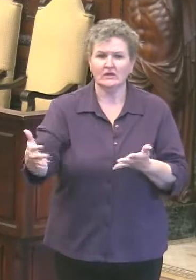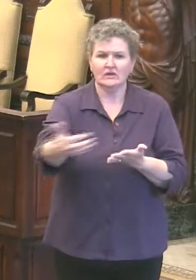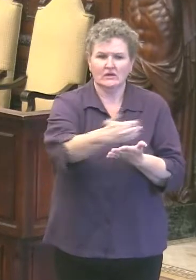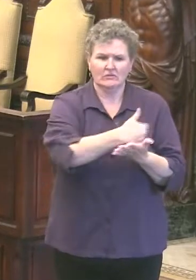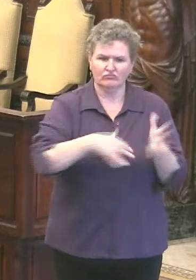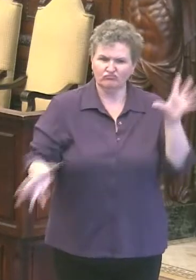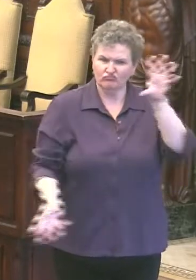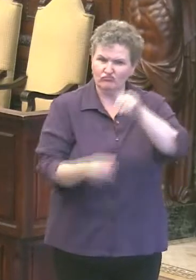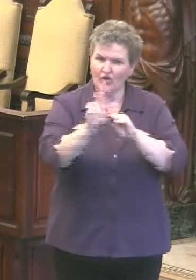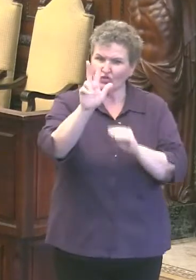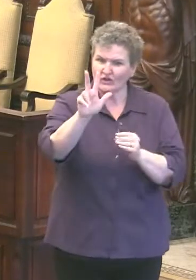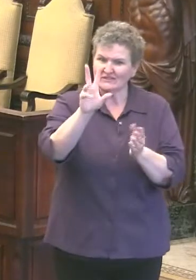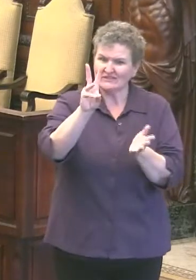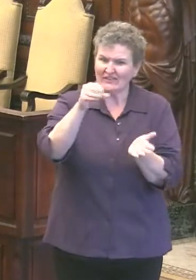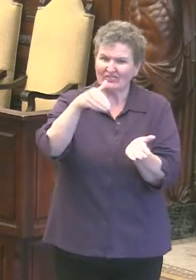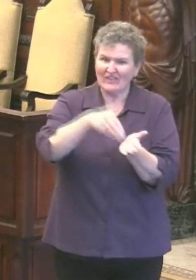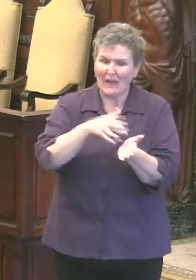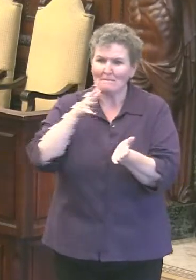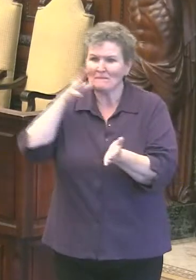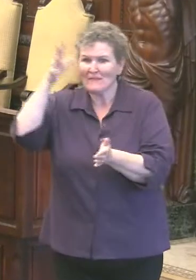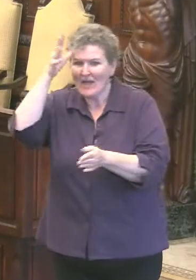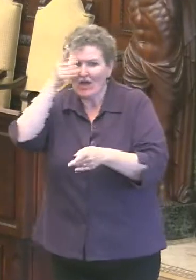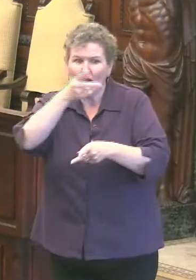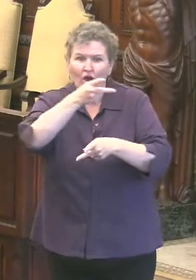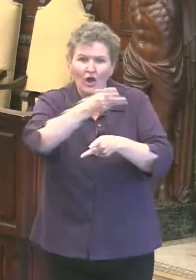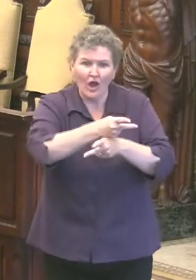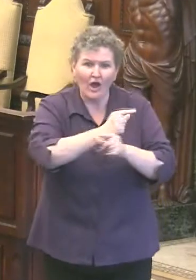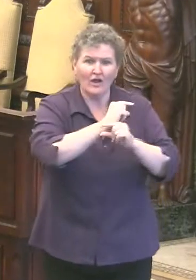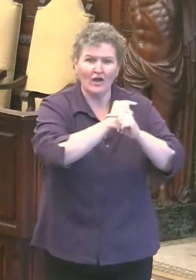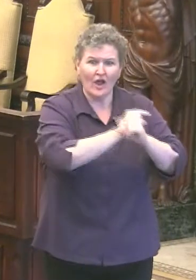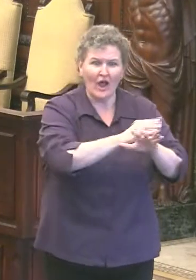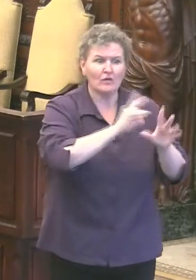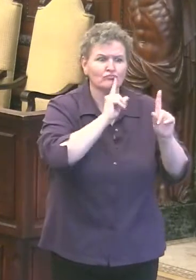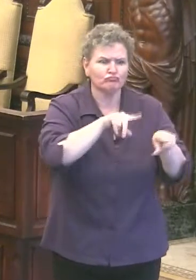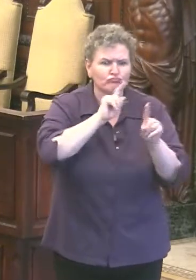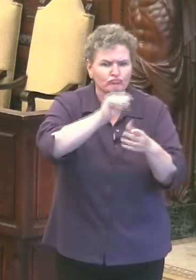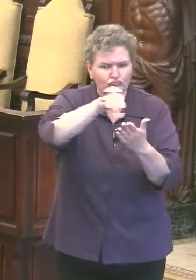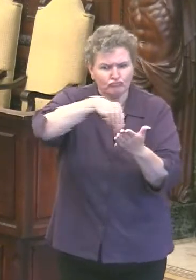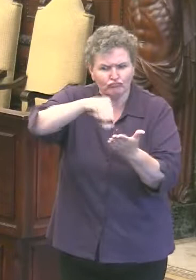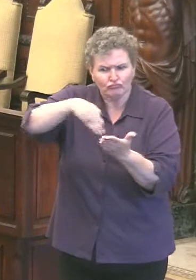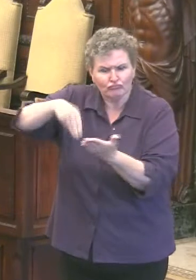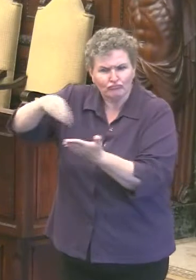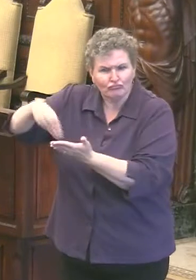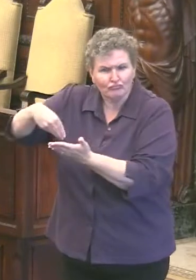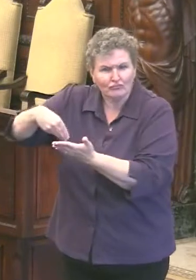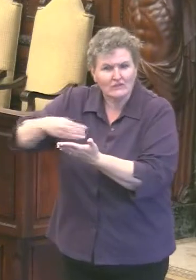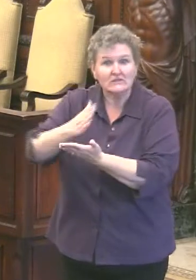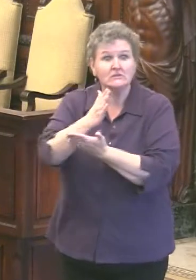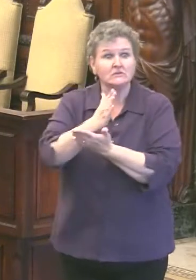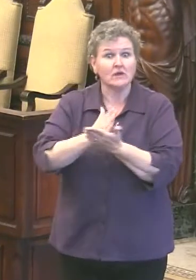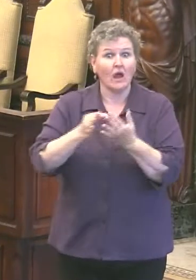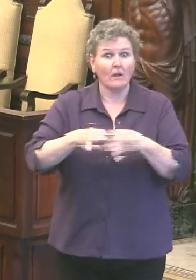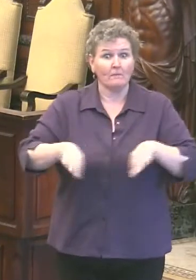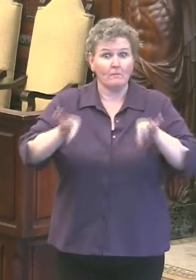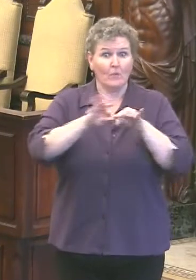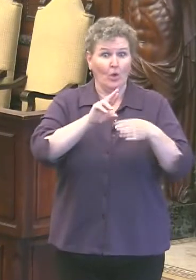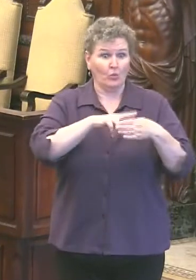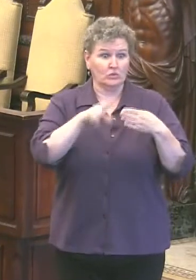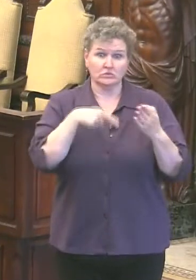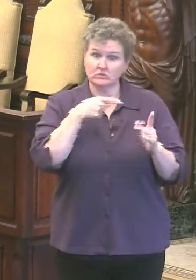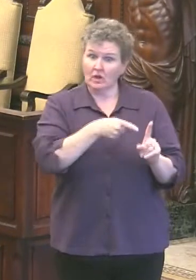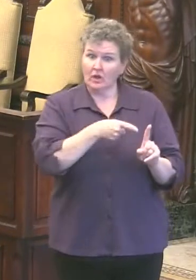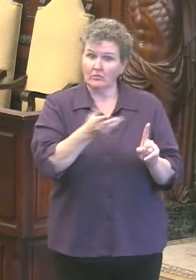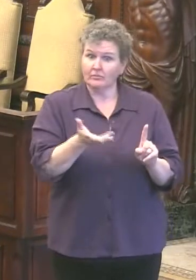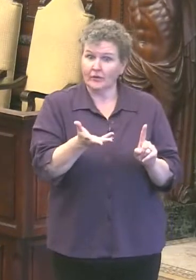parents and guardians, community members, staff, and students completed. Some of the key findings from the survey, which was open from